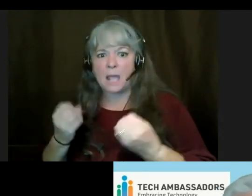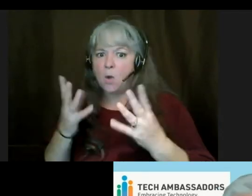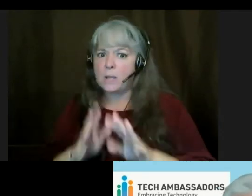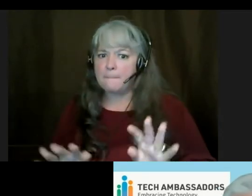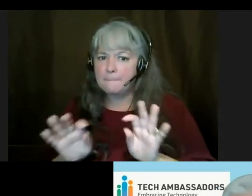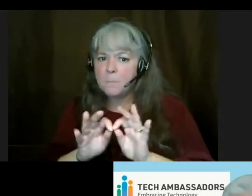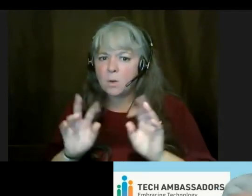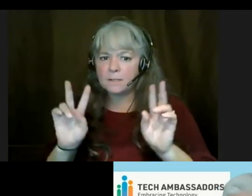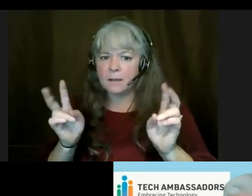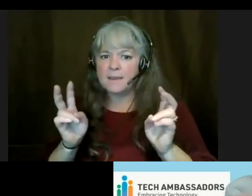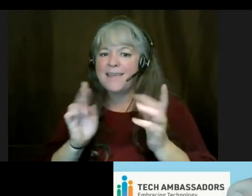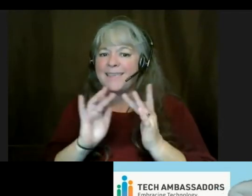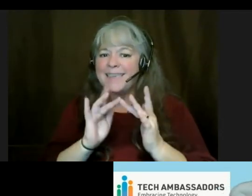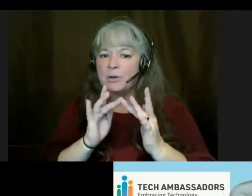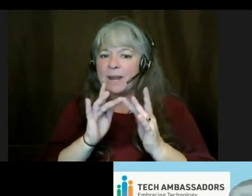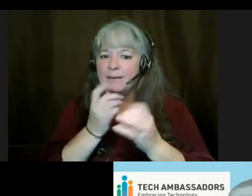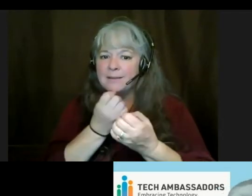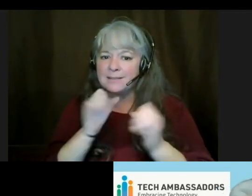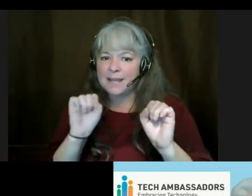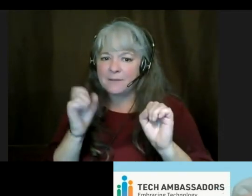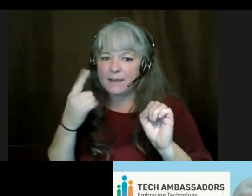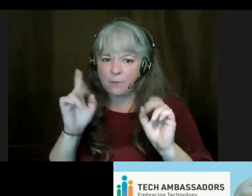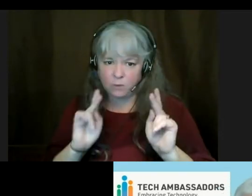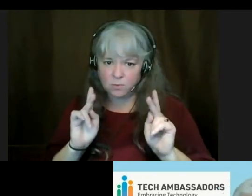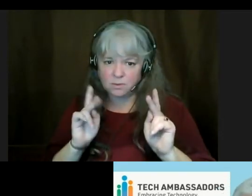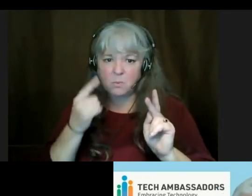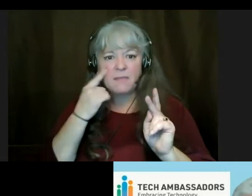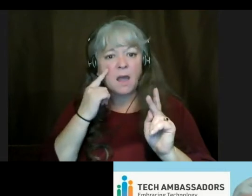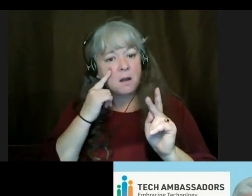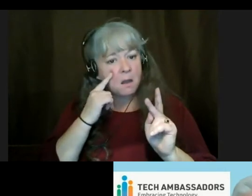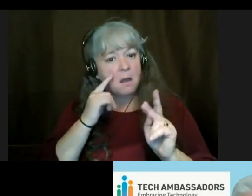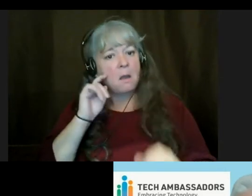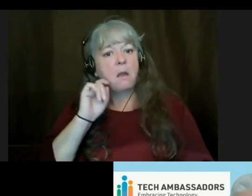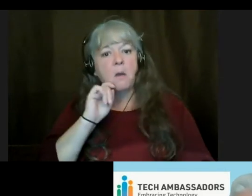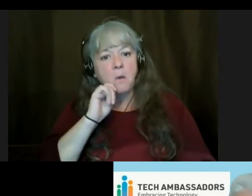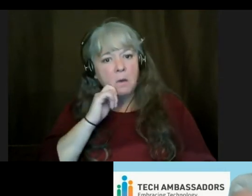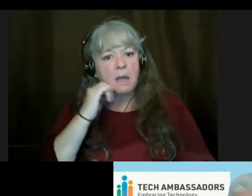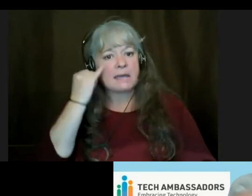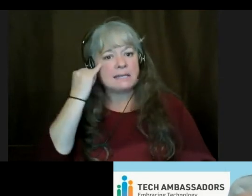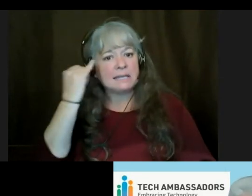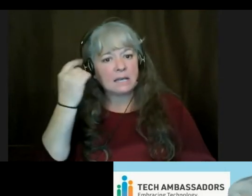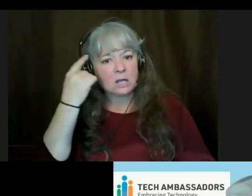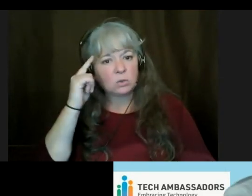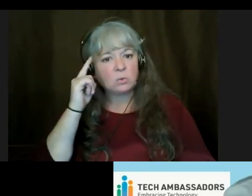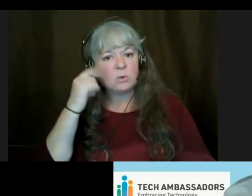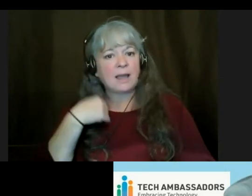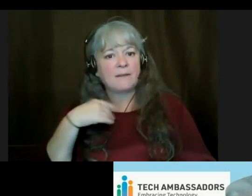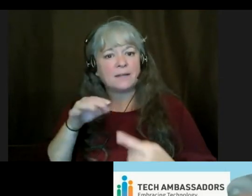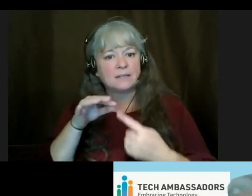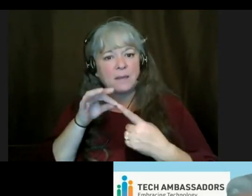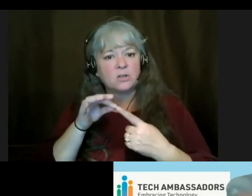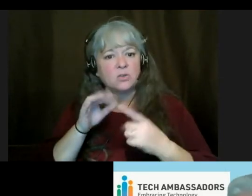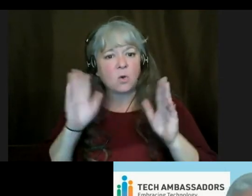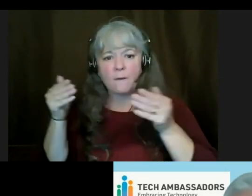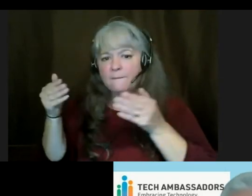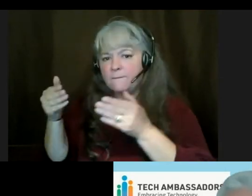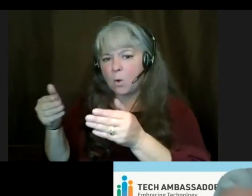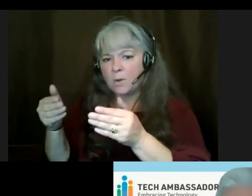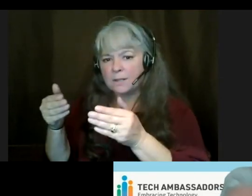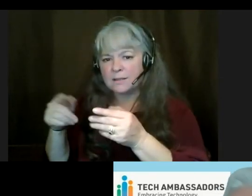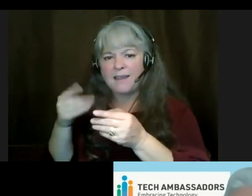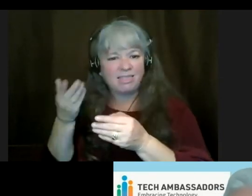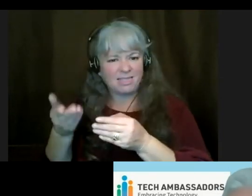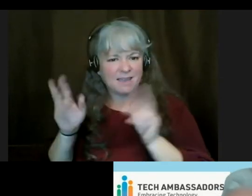topic of internet safety is to folks. So we just thought it would be a neat idea to just have a special focus on that